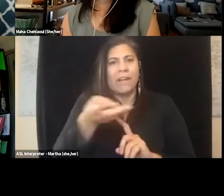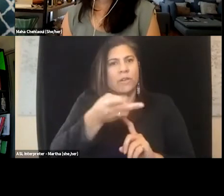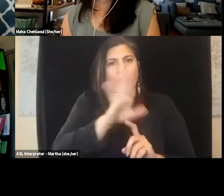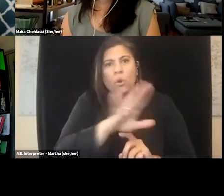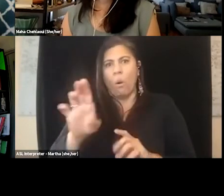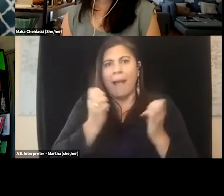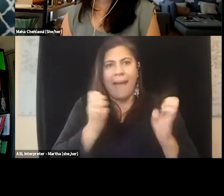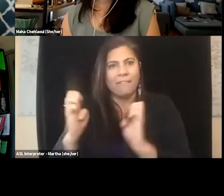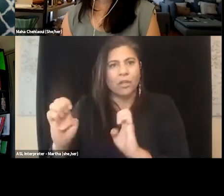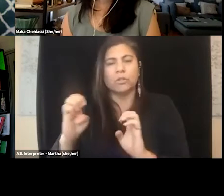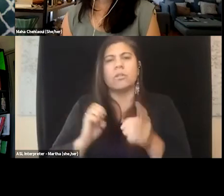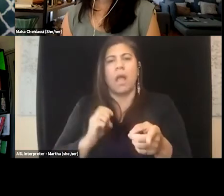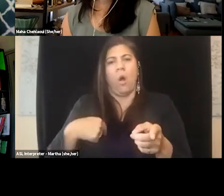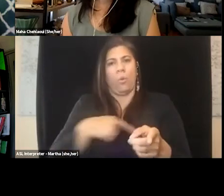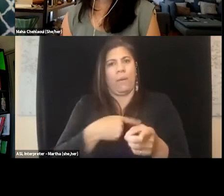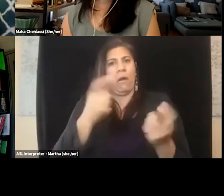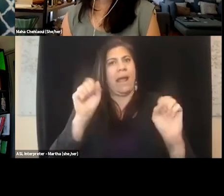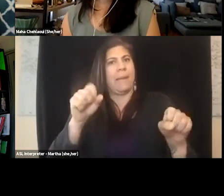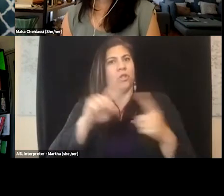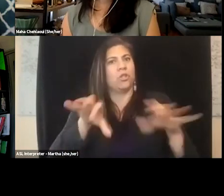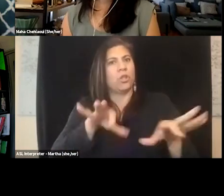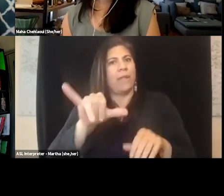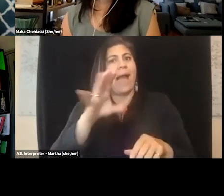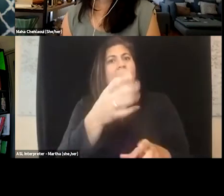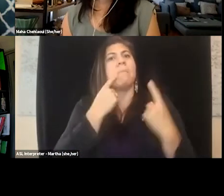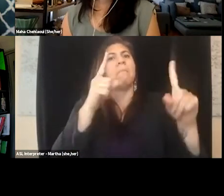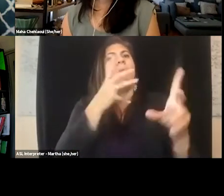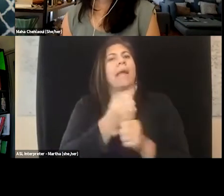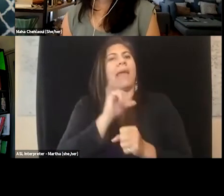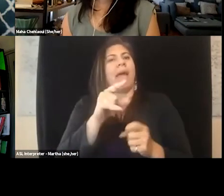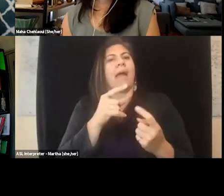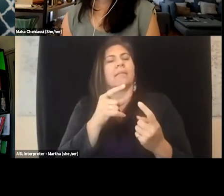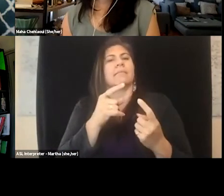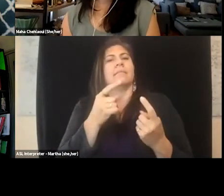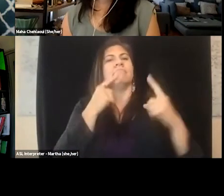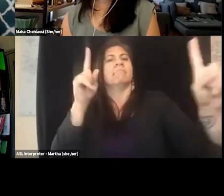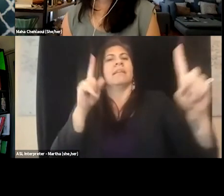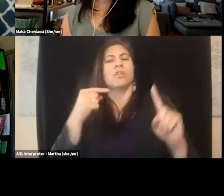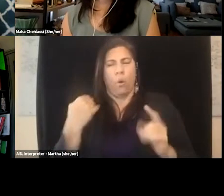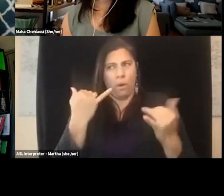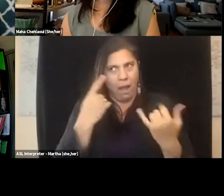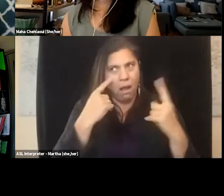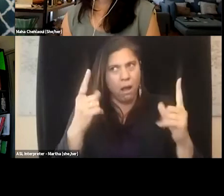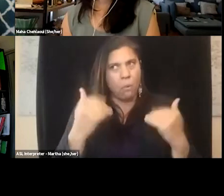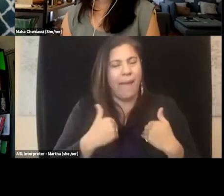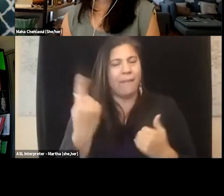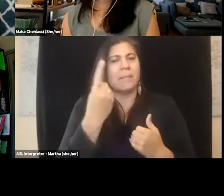We were able to do that and to get that achievement. And now we do have something that